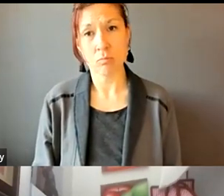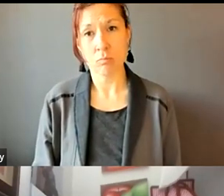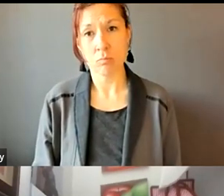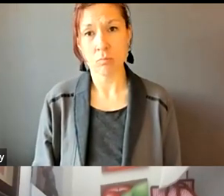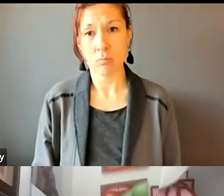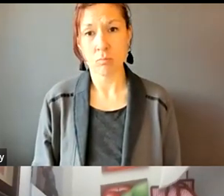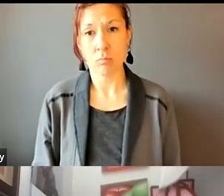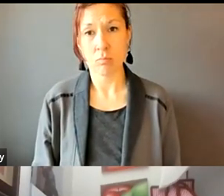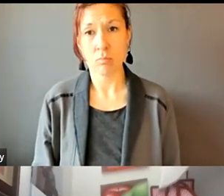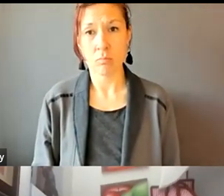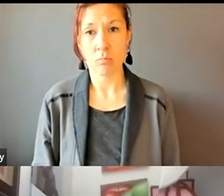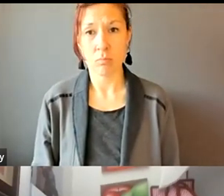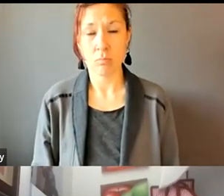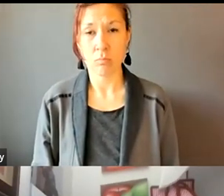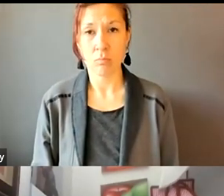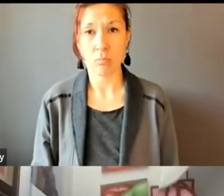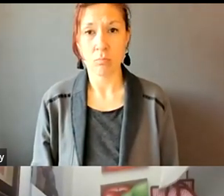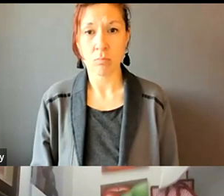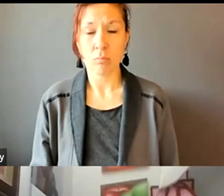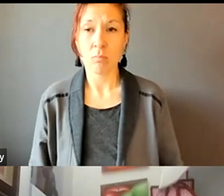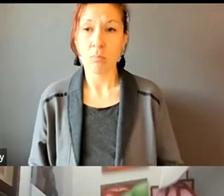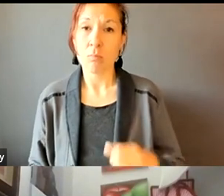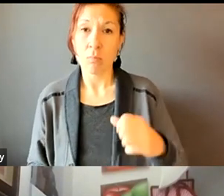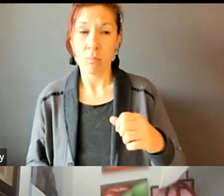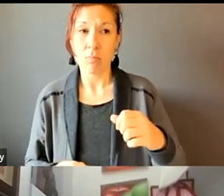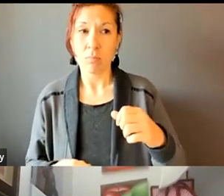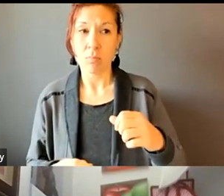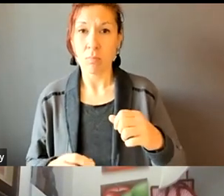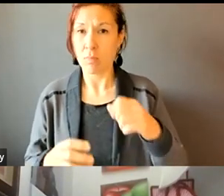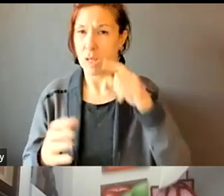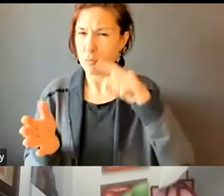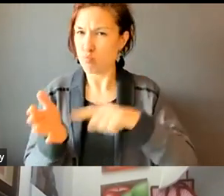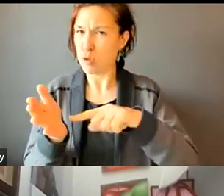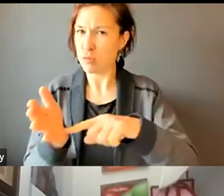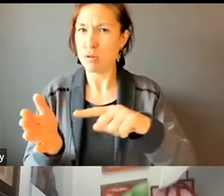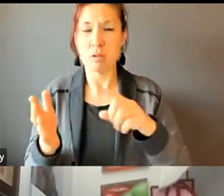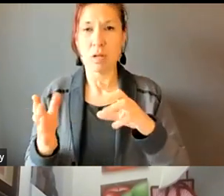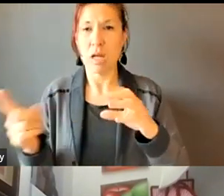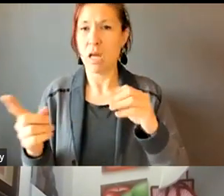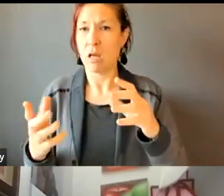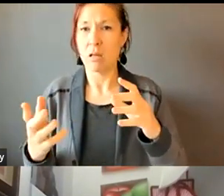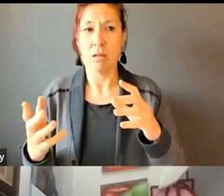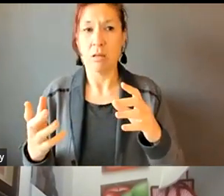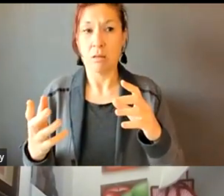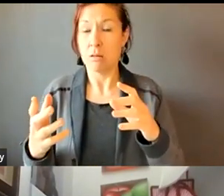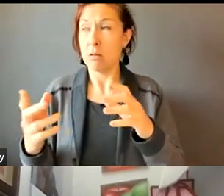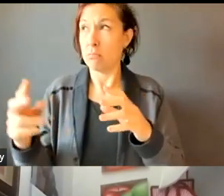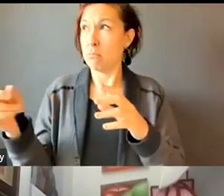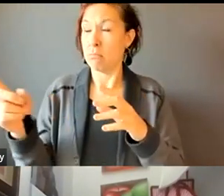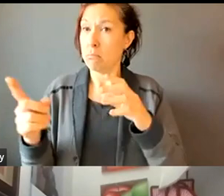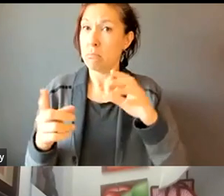in the studies mentioned that we are expecting uh financial crisis